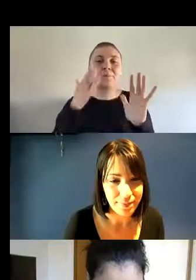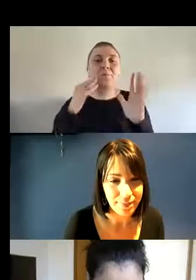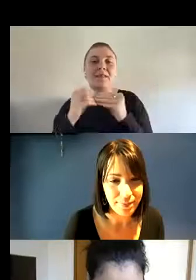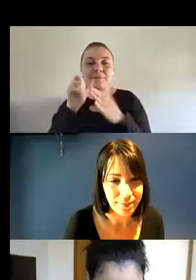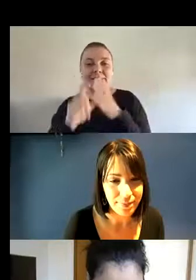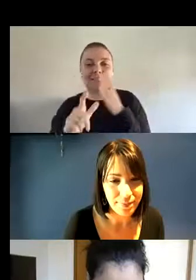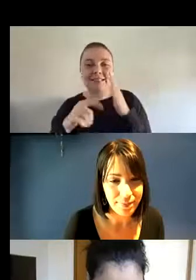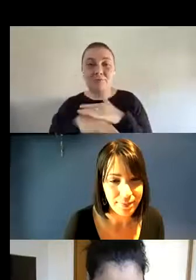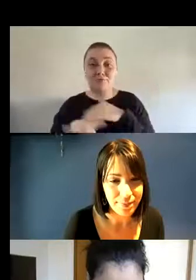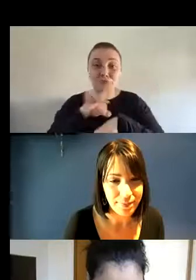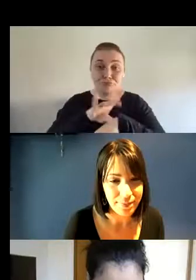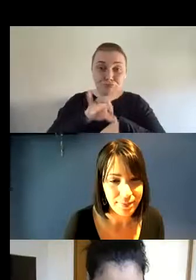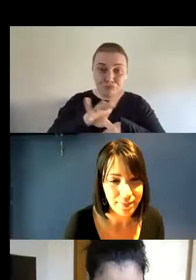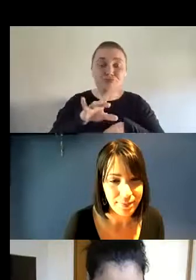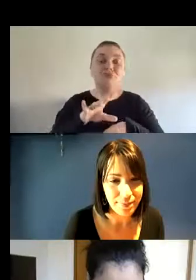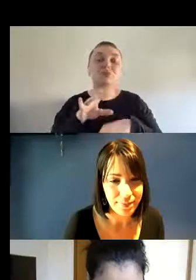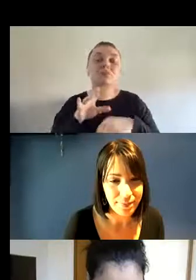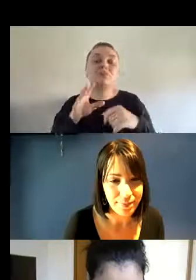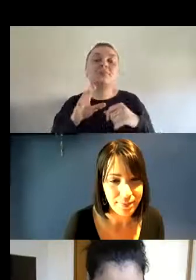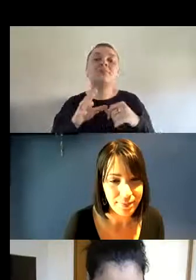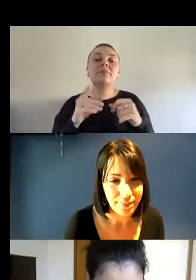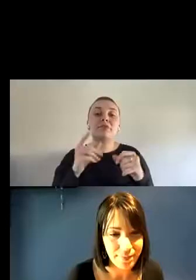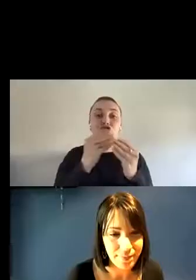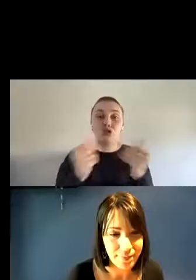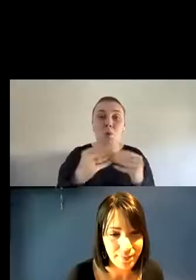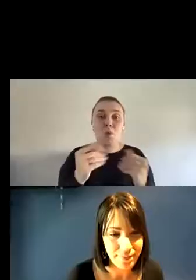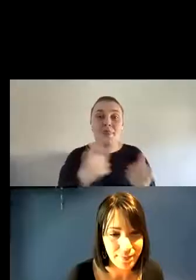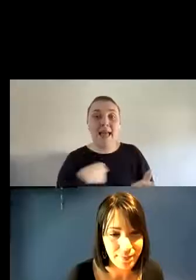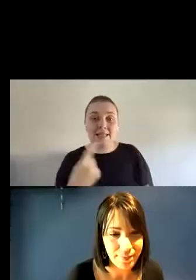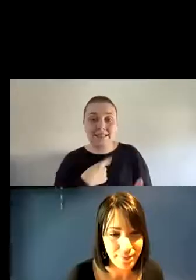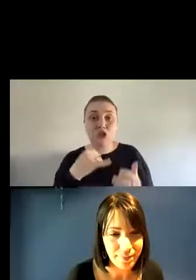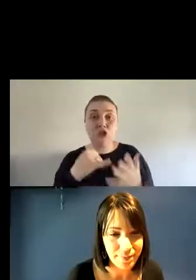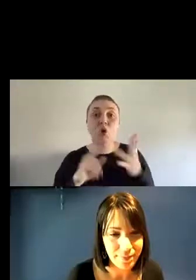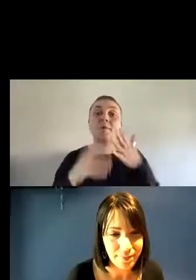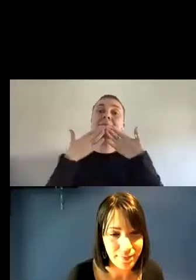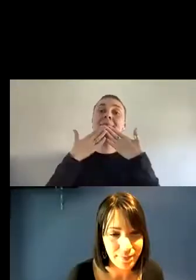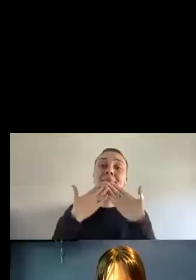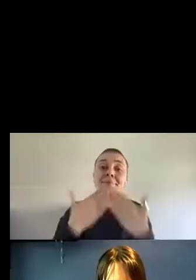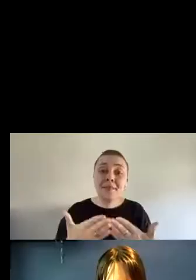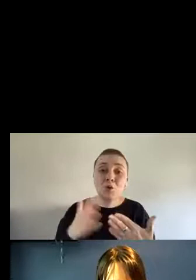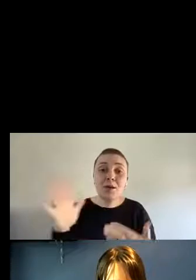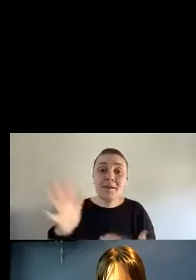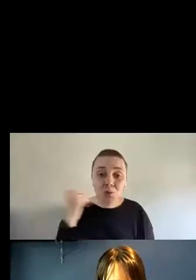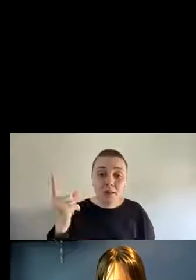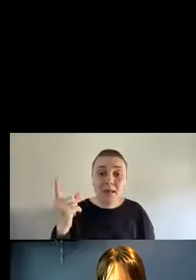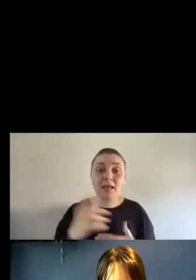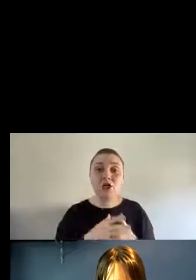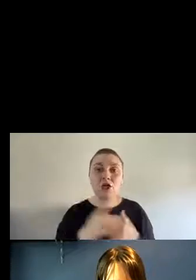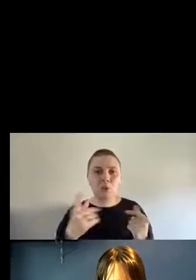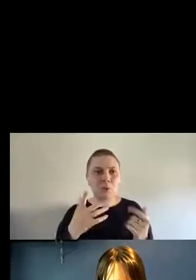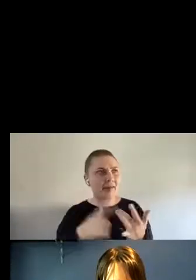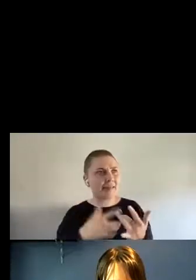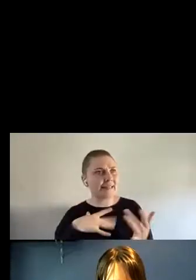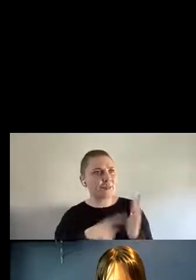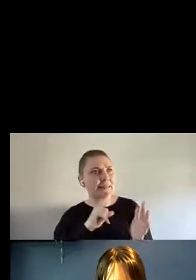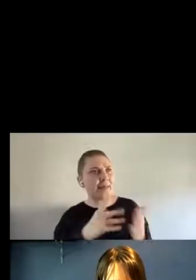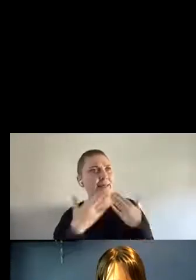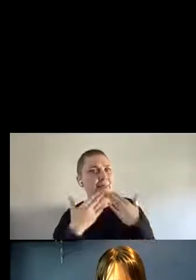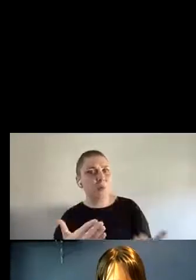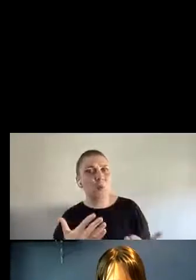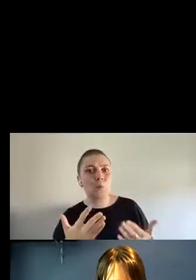in consultation these resources with us. So thank you, everyone. Who else am I thanking?